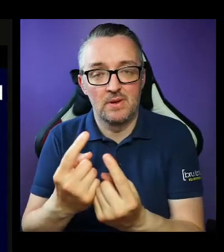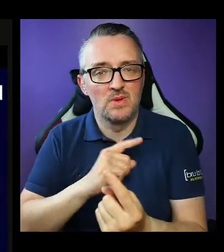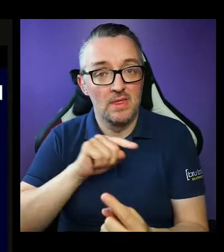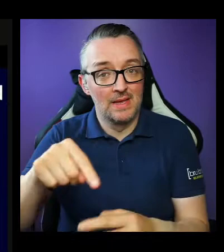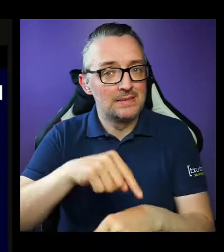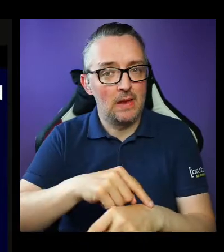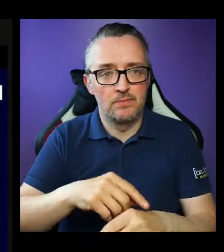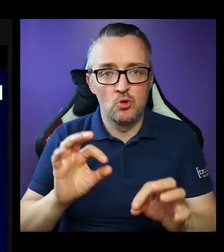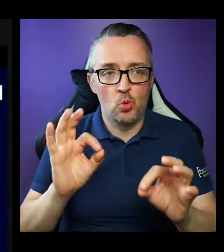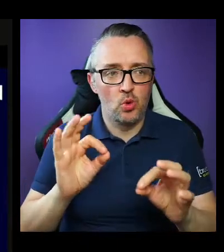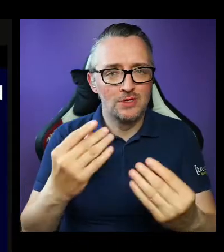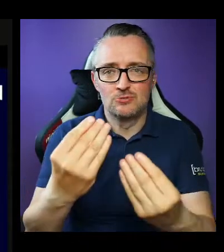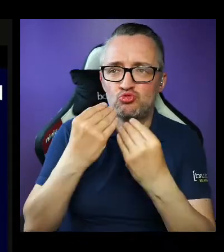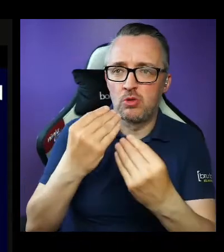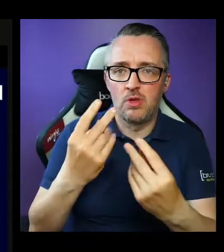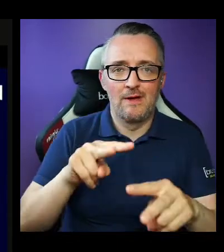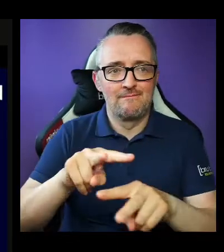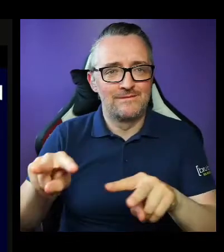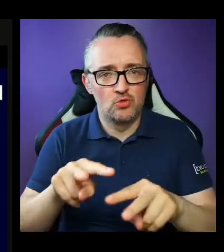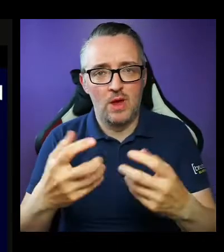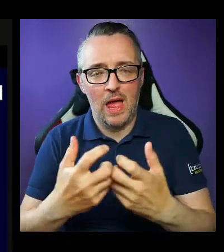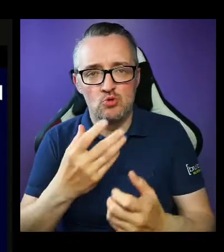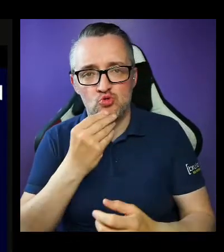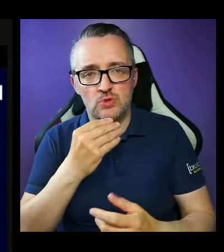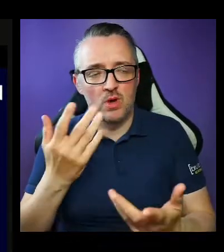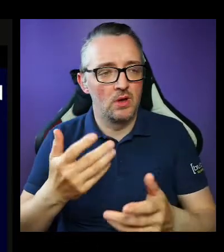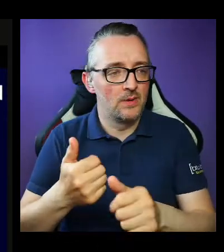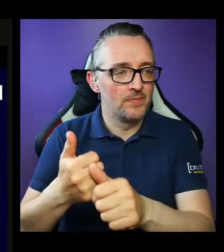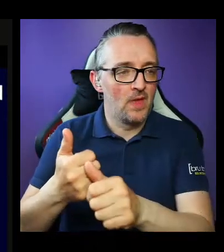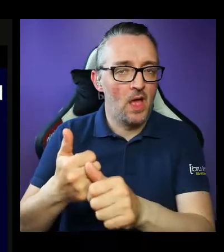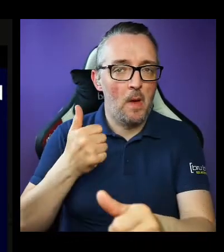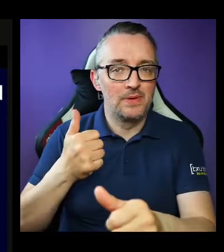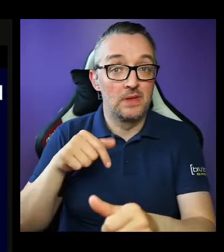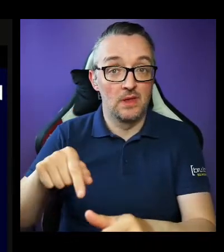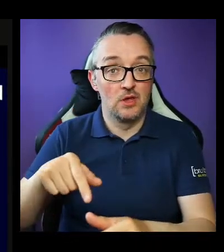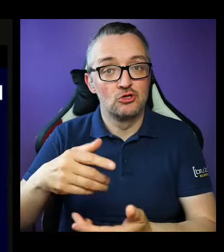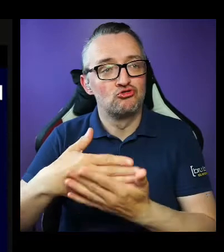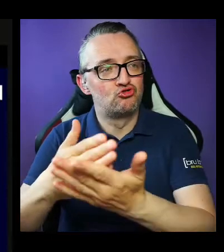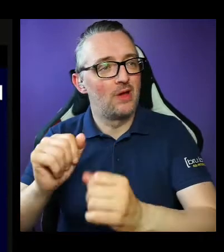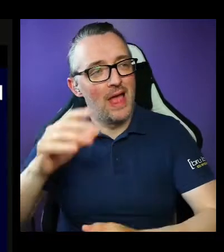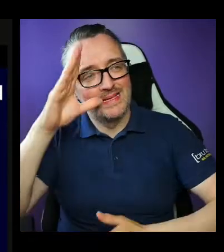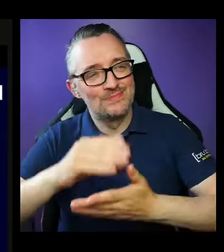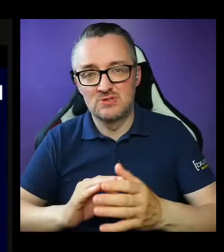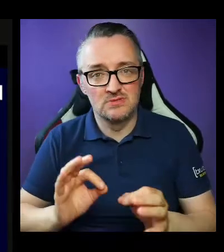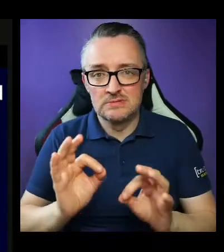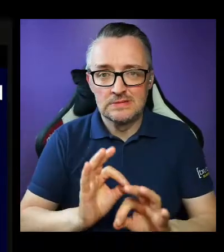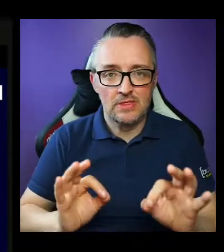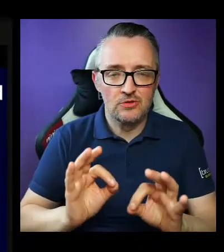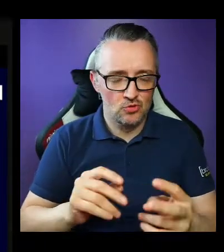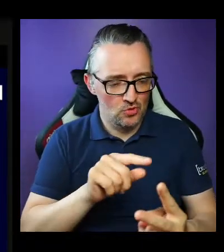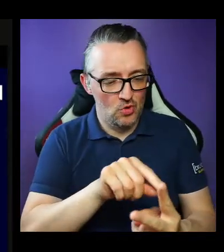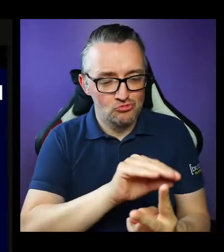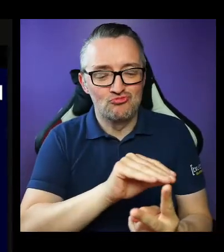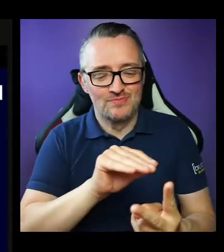many tutorials or videos or companies that were sharing their experience, it